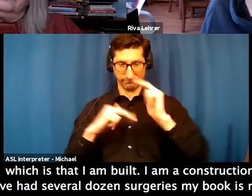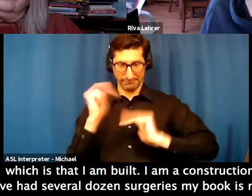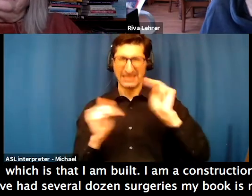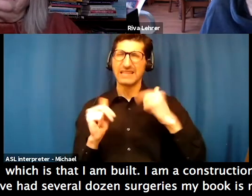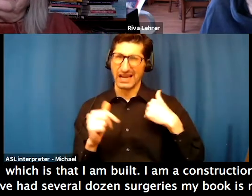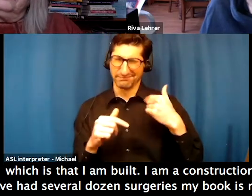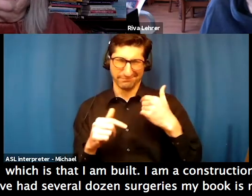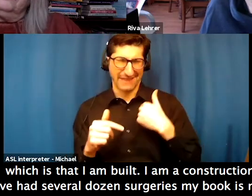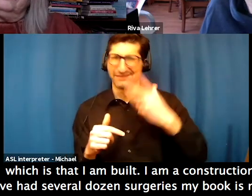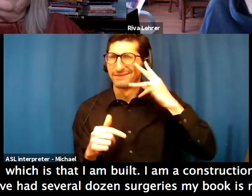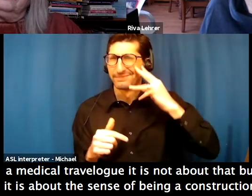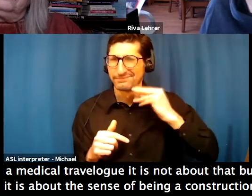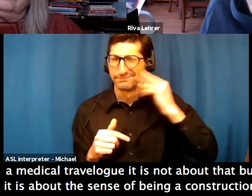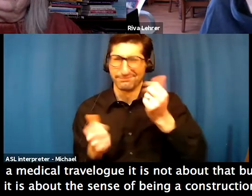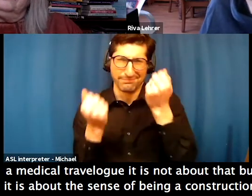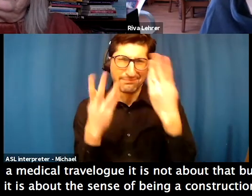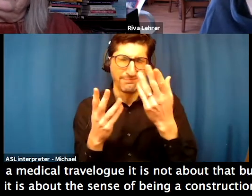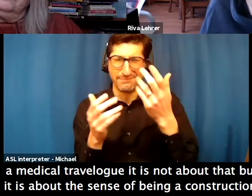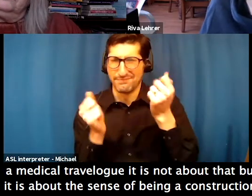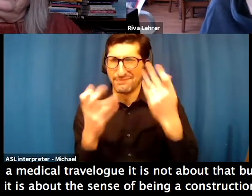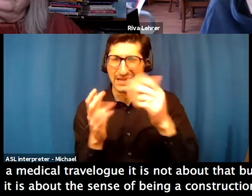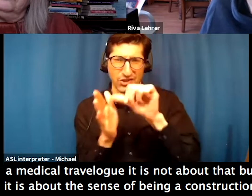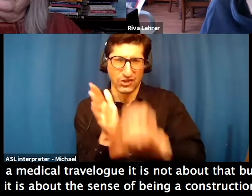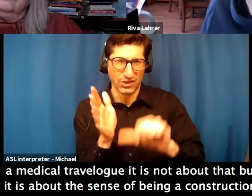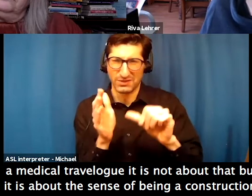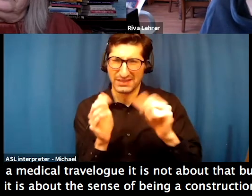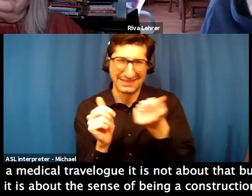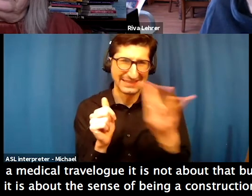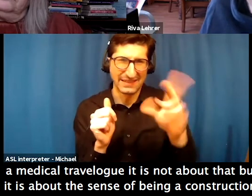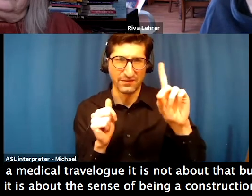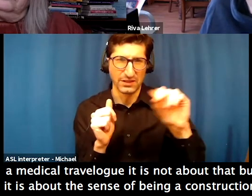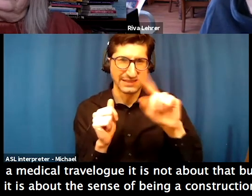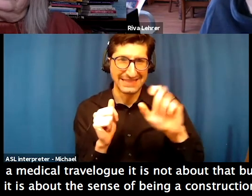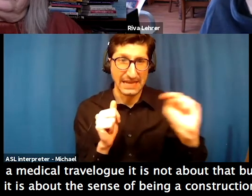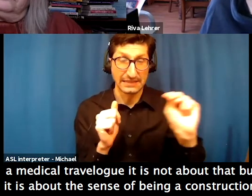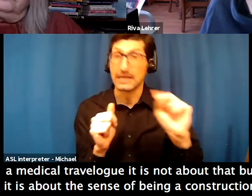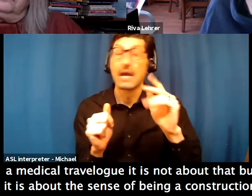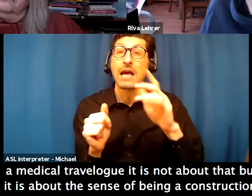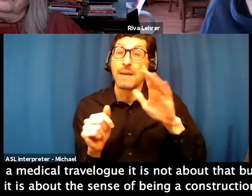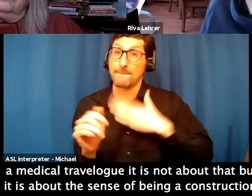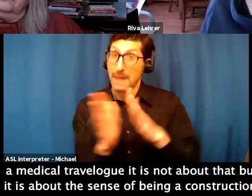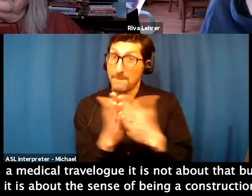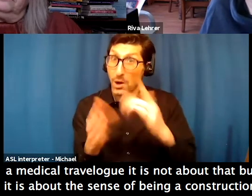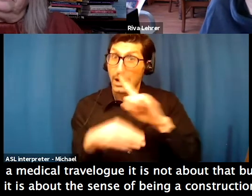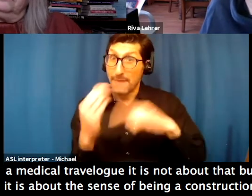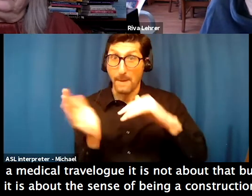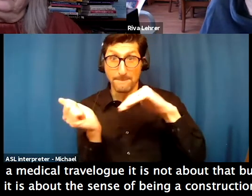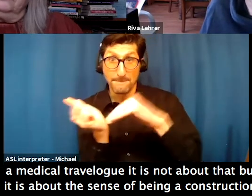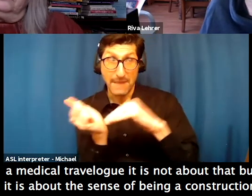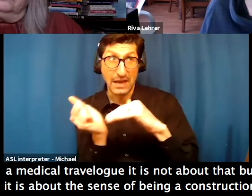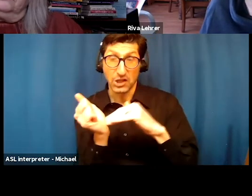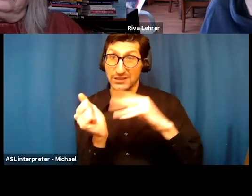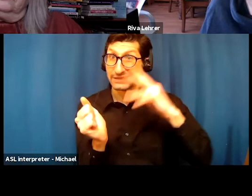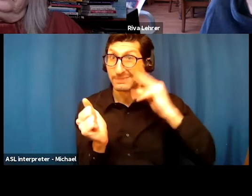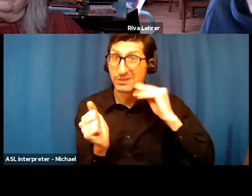surgeries. My book is not a medical travelogue. It's not about that. But it is about the sense of being a